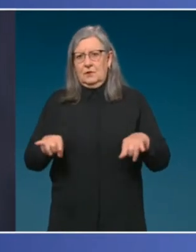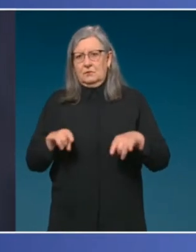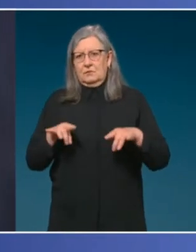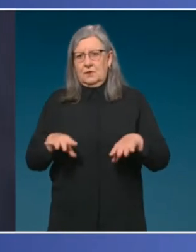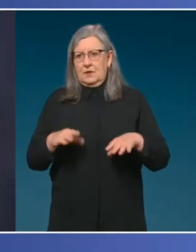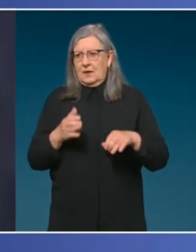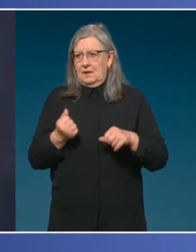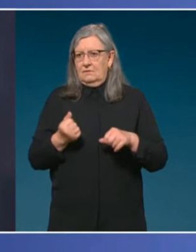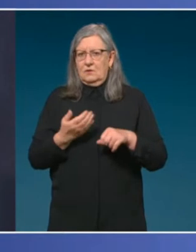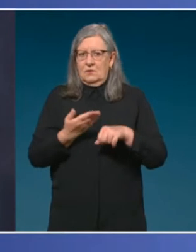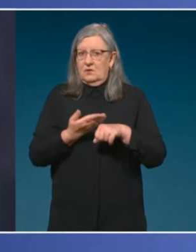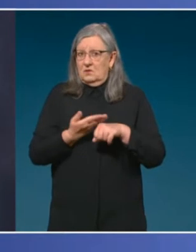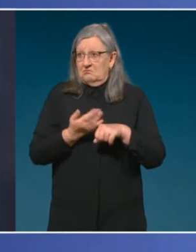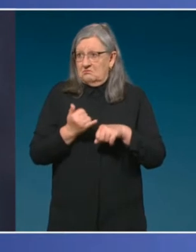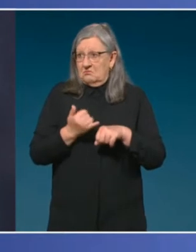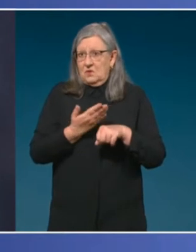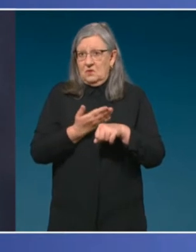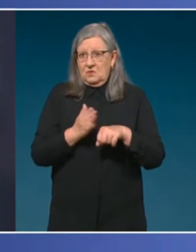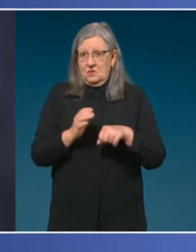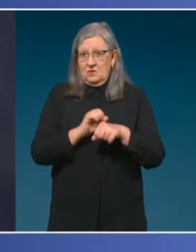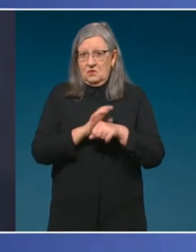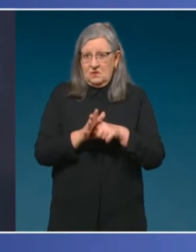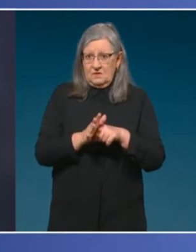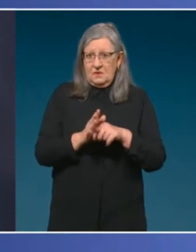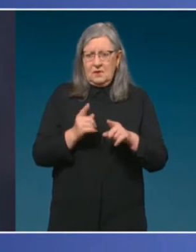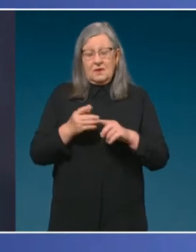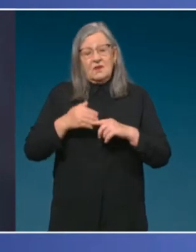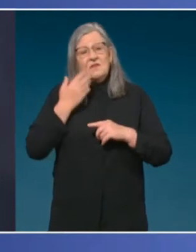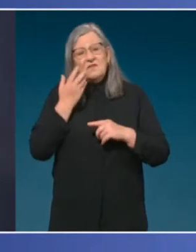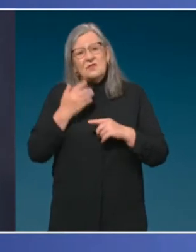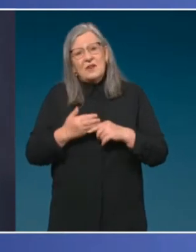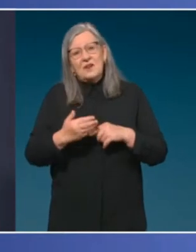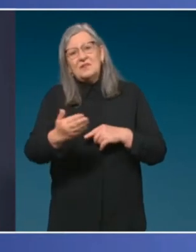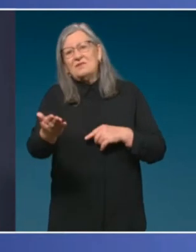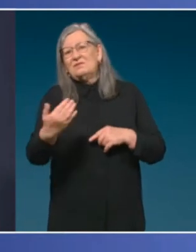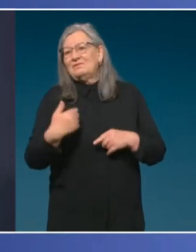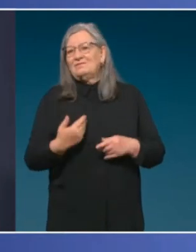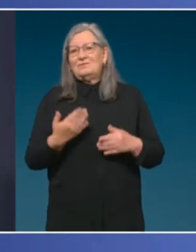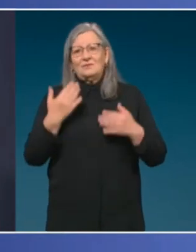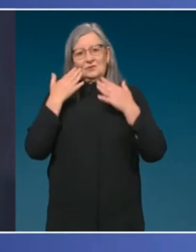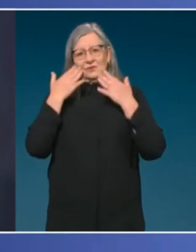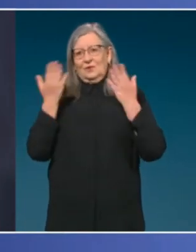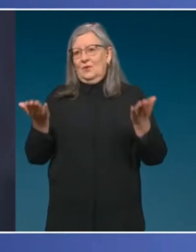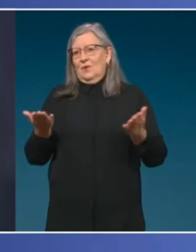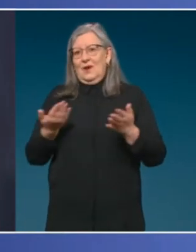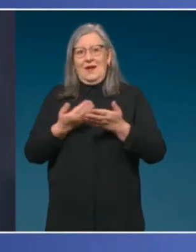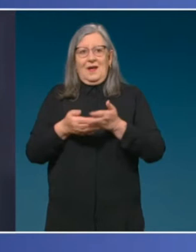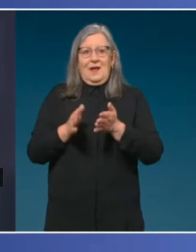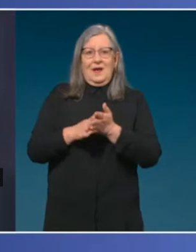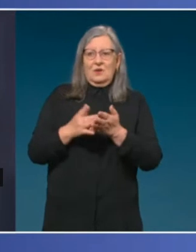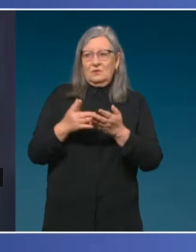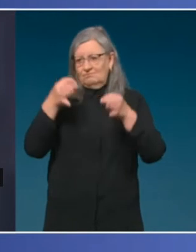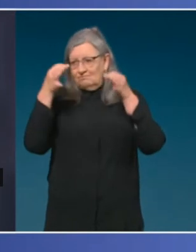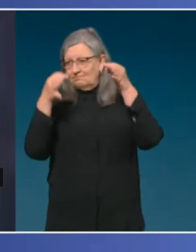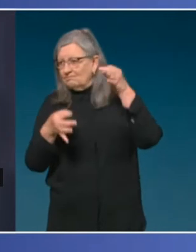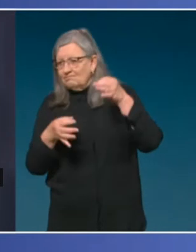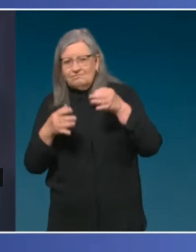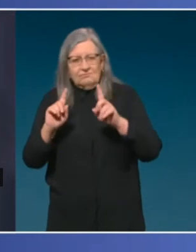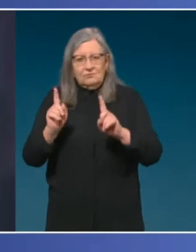particular event. How that will translate into the future, I can't say for certain that that's the case.